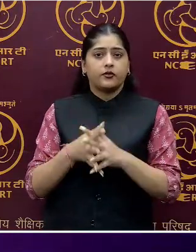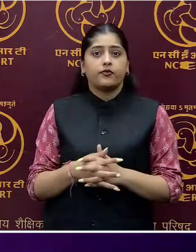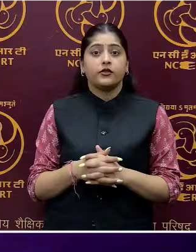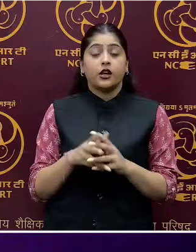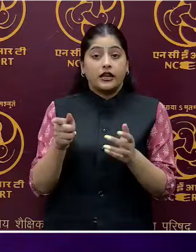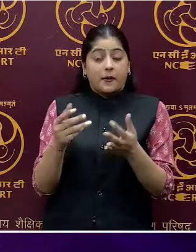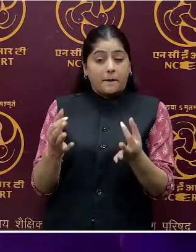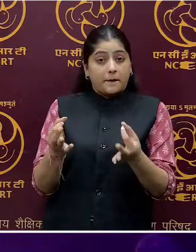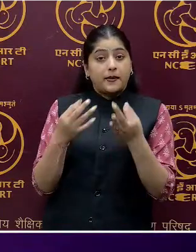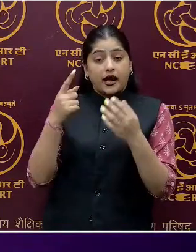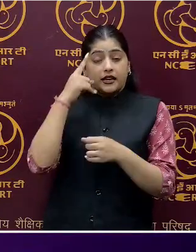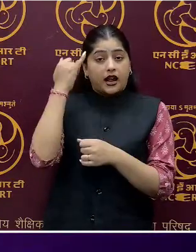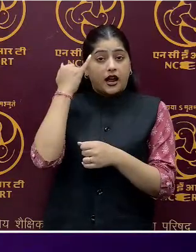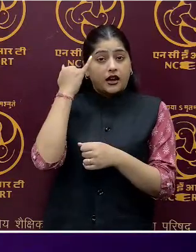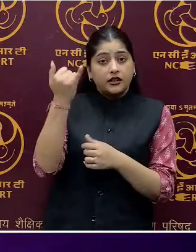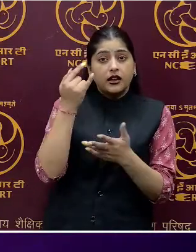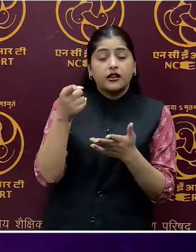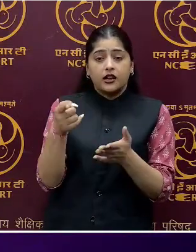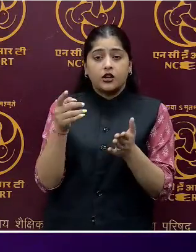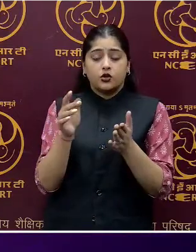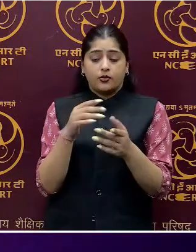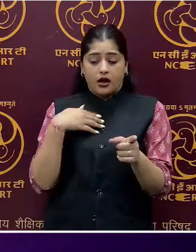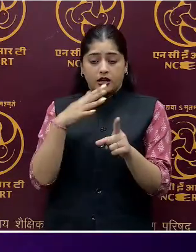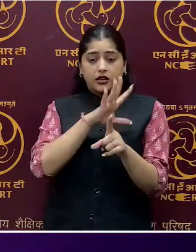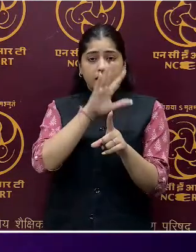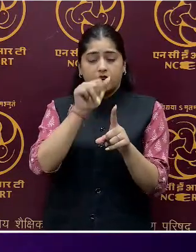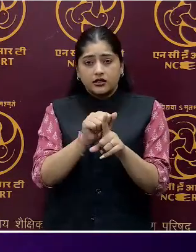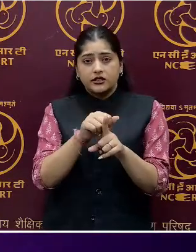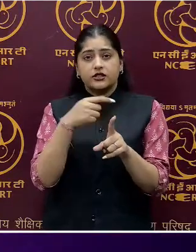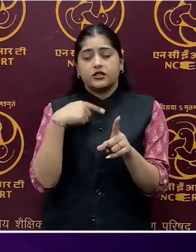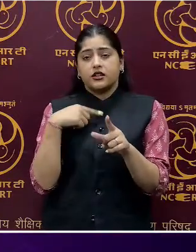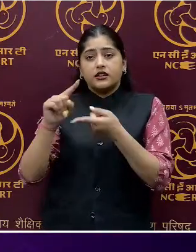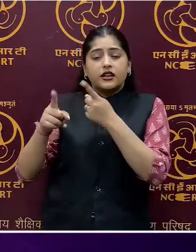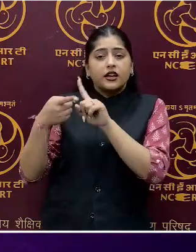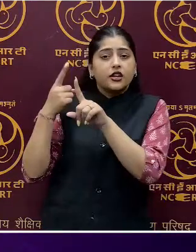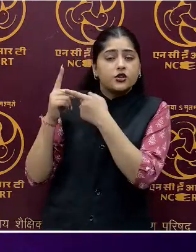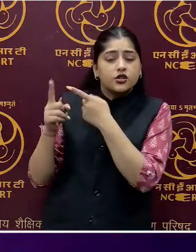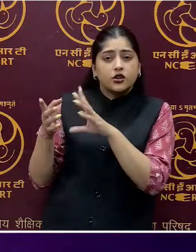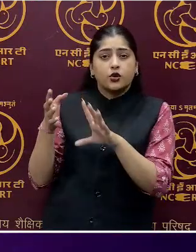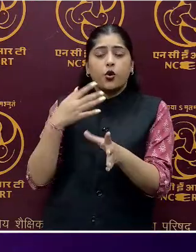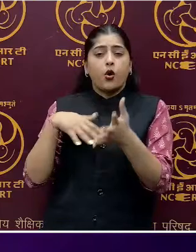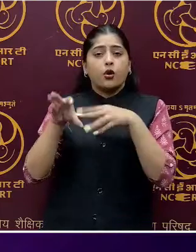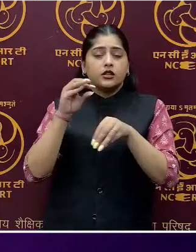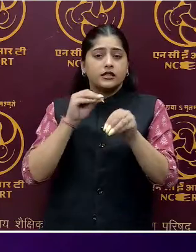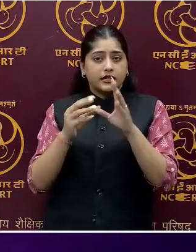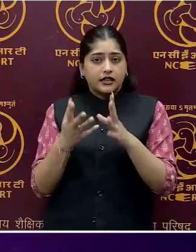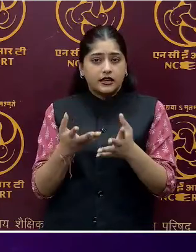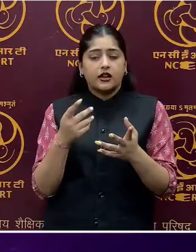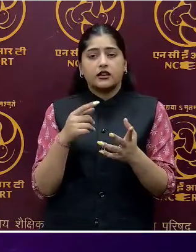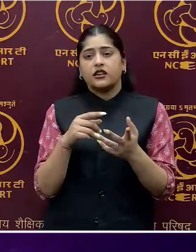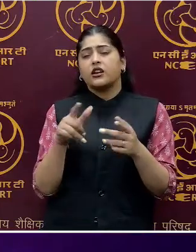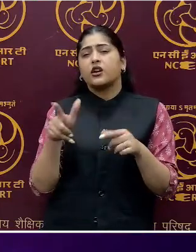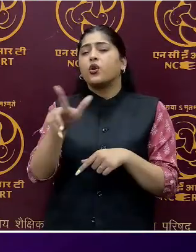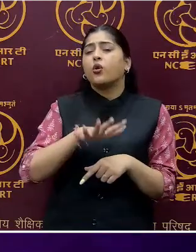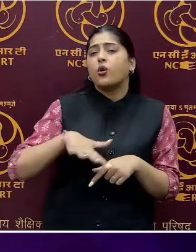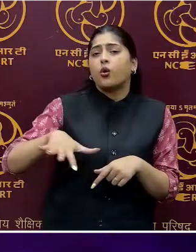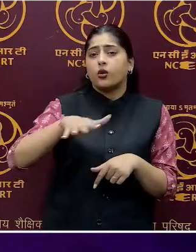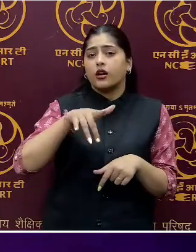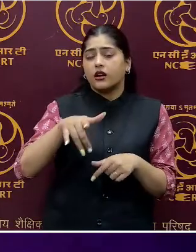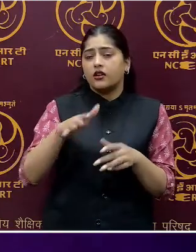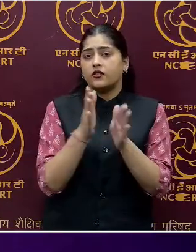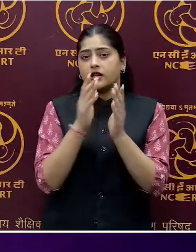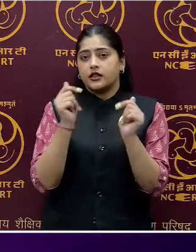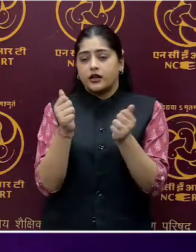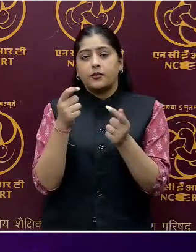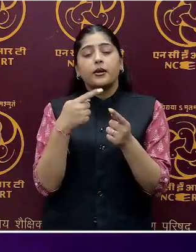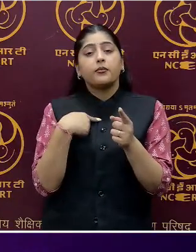of knowing our culture and tradition through the, I would say, local festivals of ours. So, my dear viewers, our young learners,